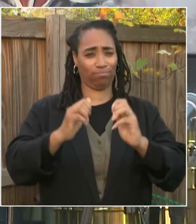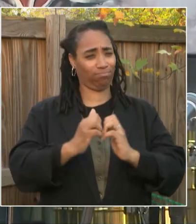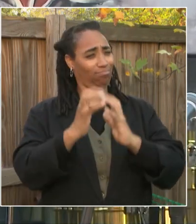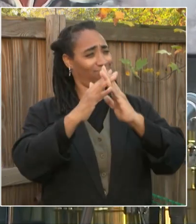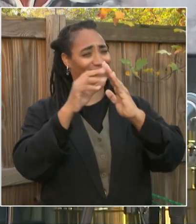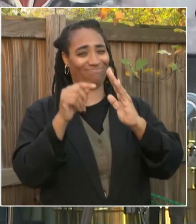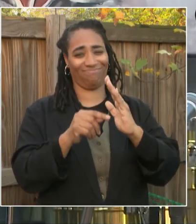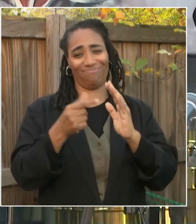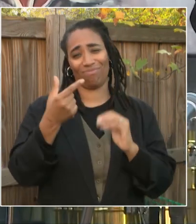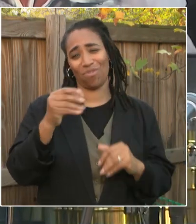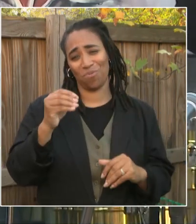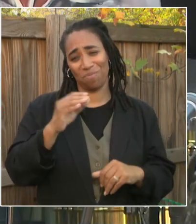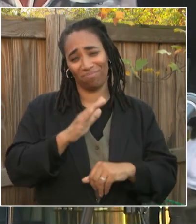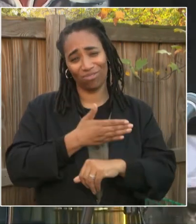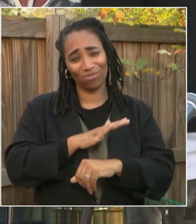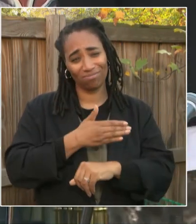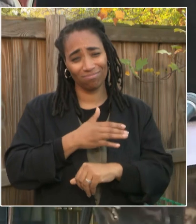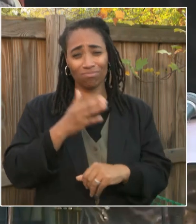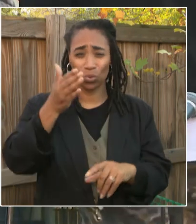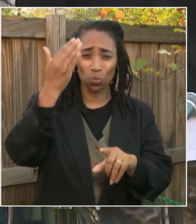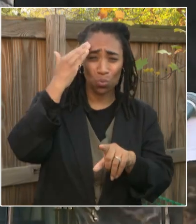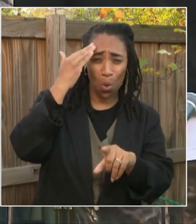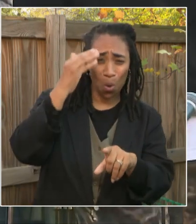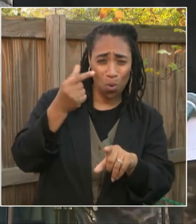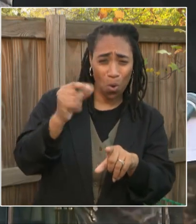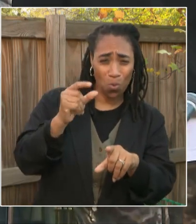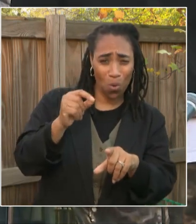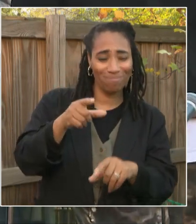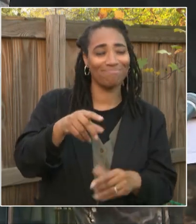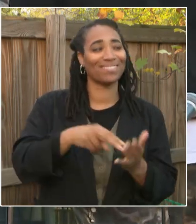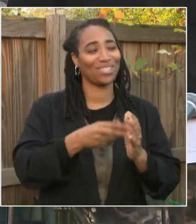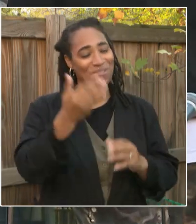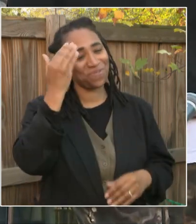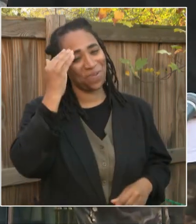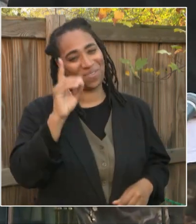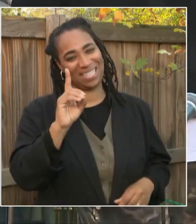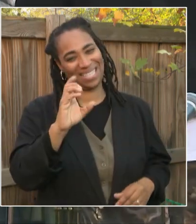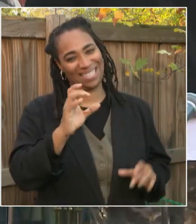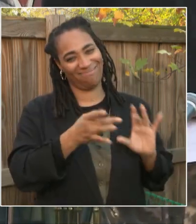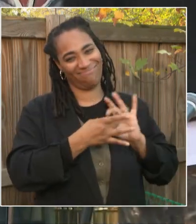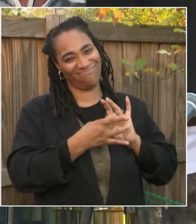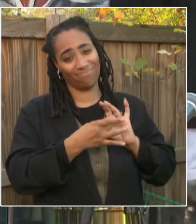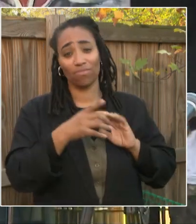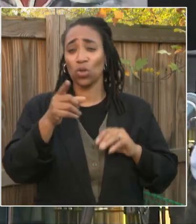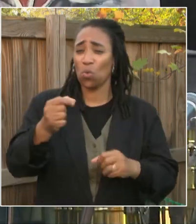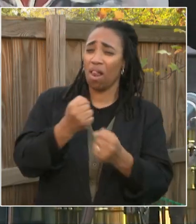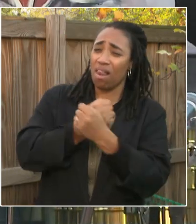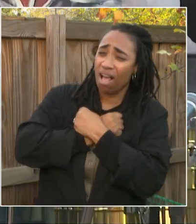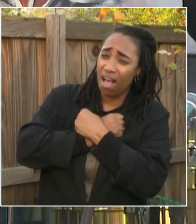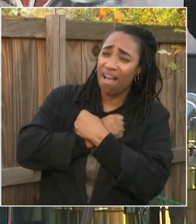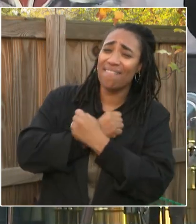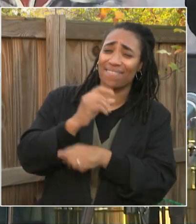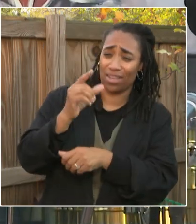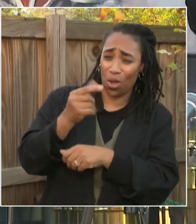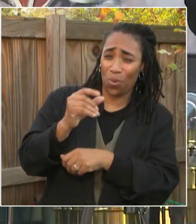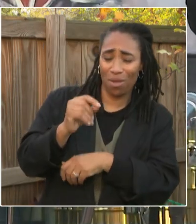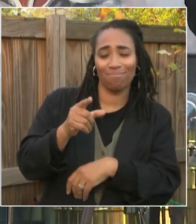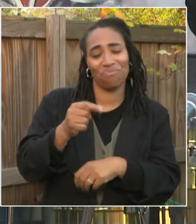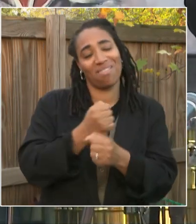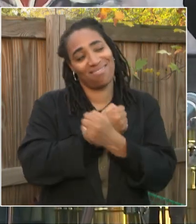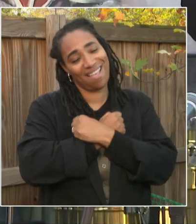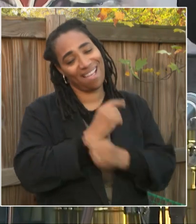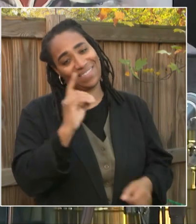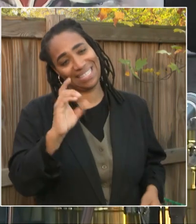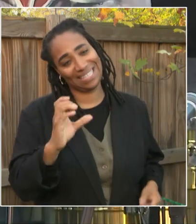is to know D.C. To love go-go is to love D.C. And to respect the rich history of go-go is to